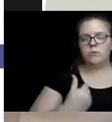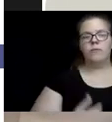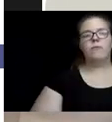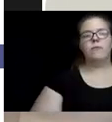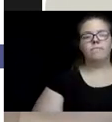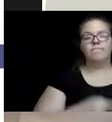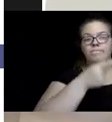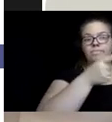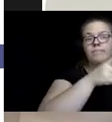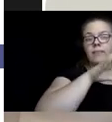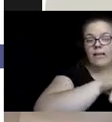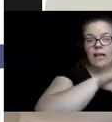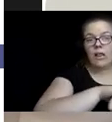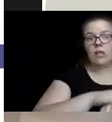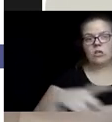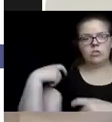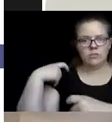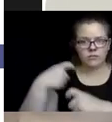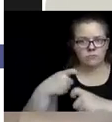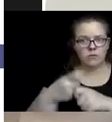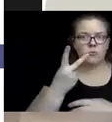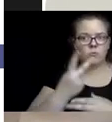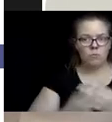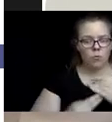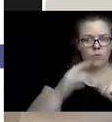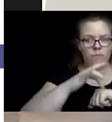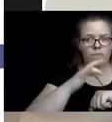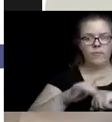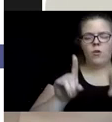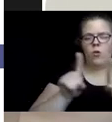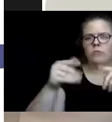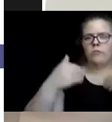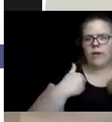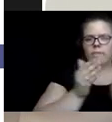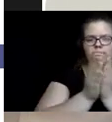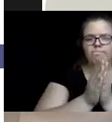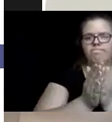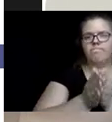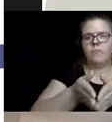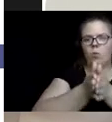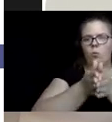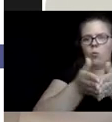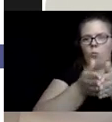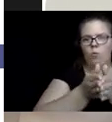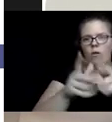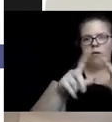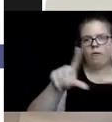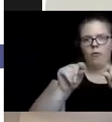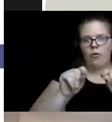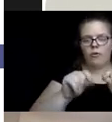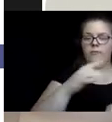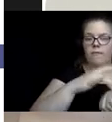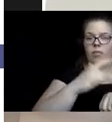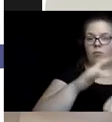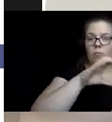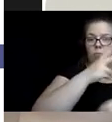in English and we have them in Spanish. We also have brochures and wallet cards available both in English and in